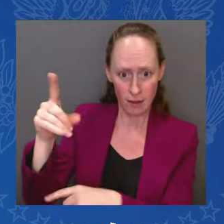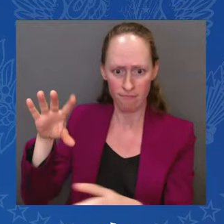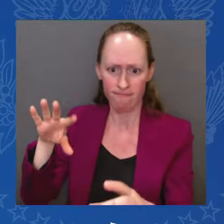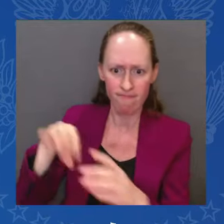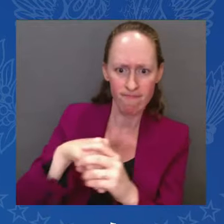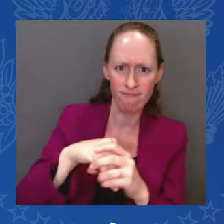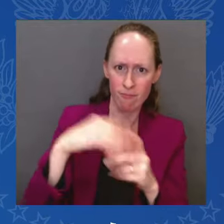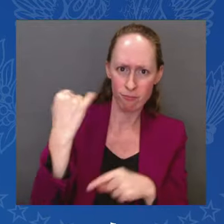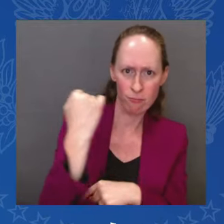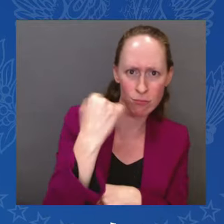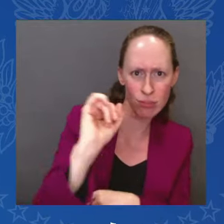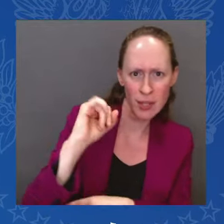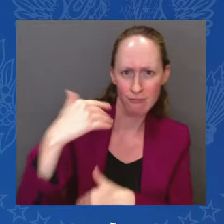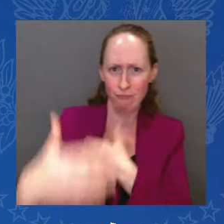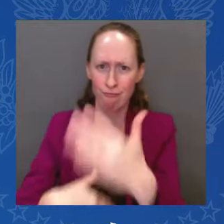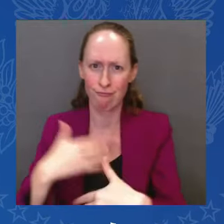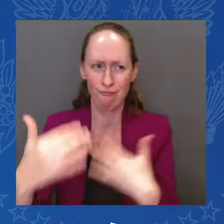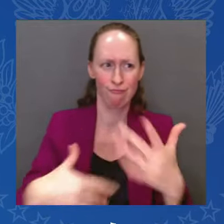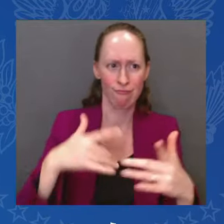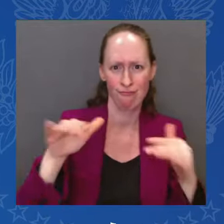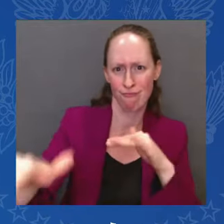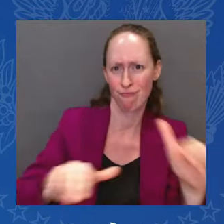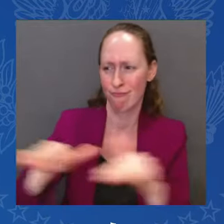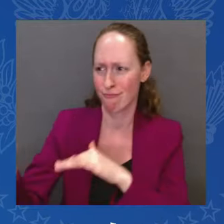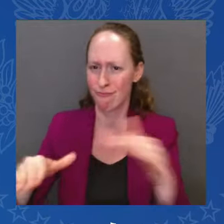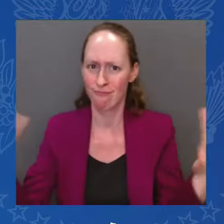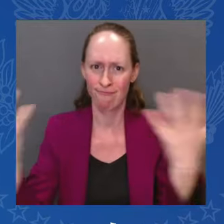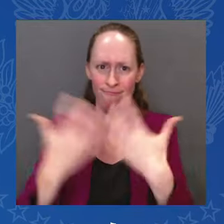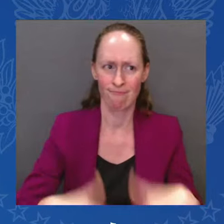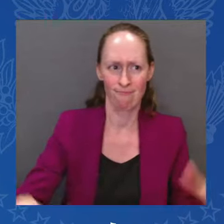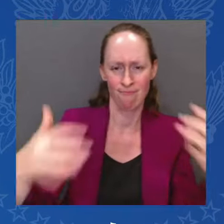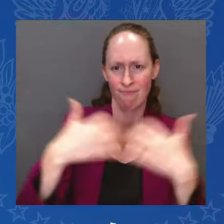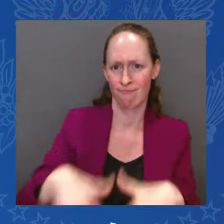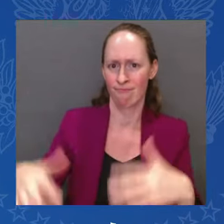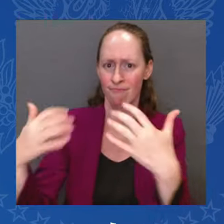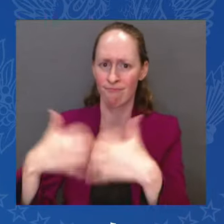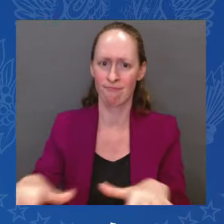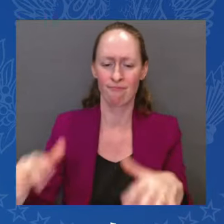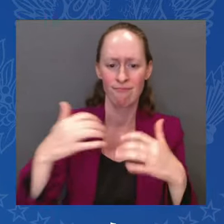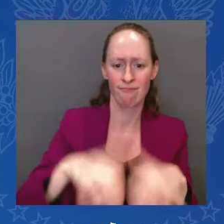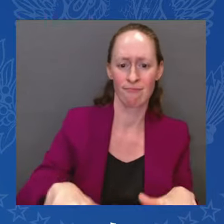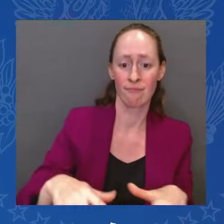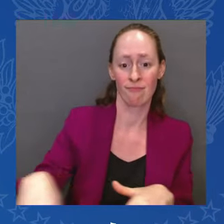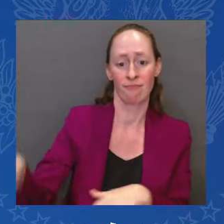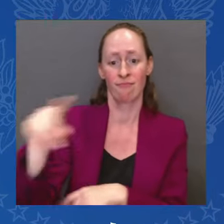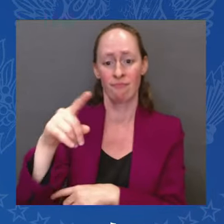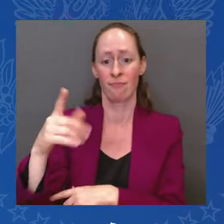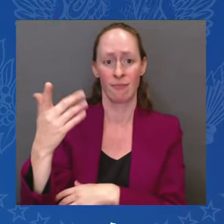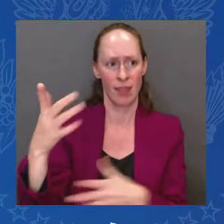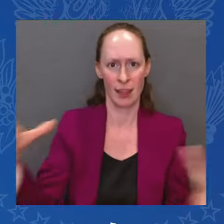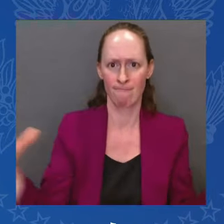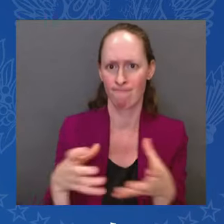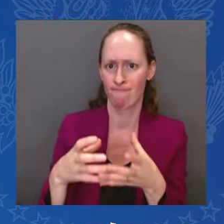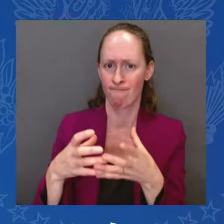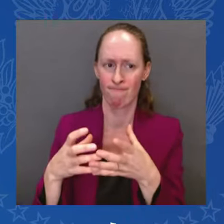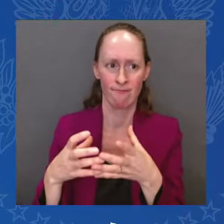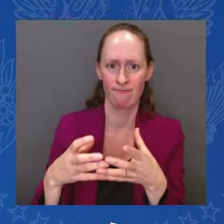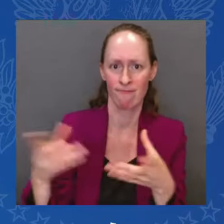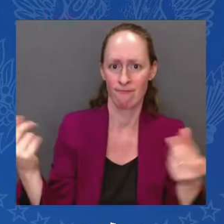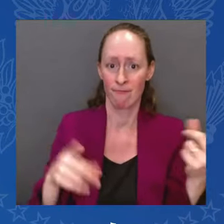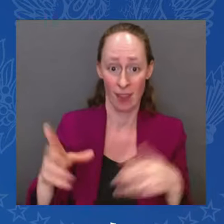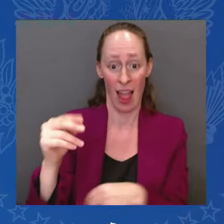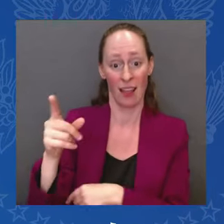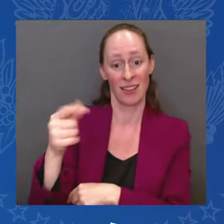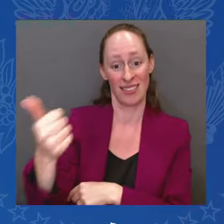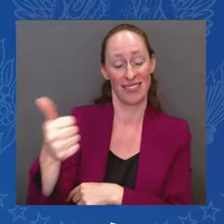is an advocate, he is a coalition builder, and he is the first Gen Z member of the United